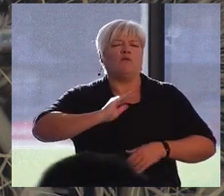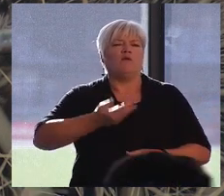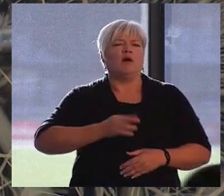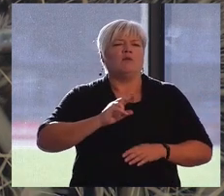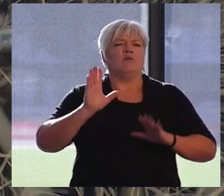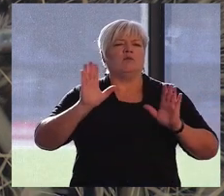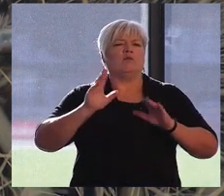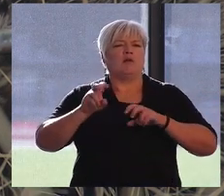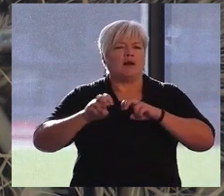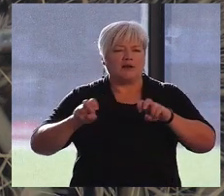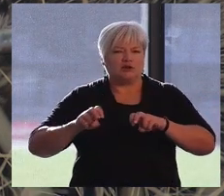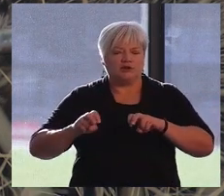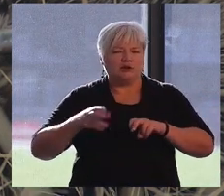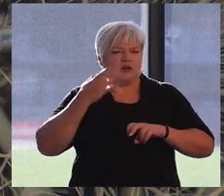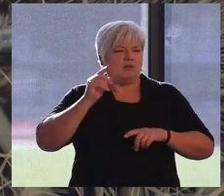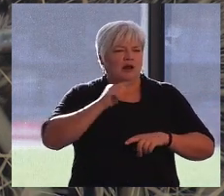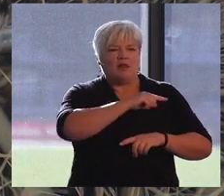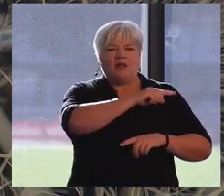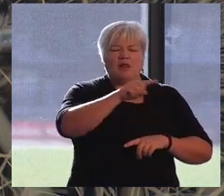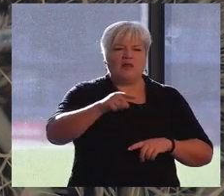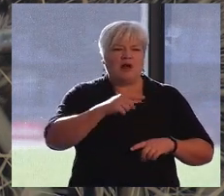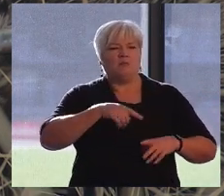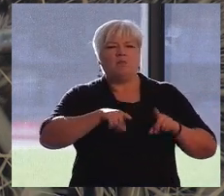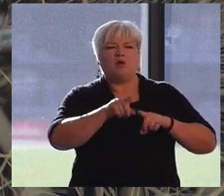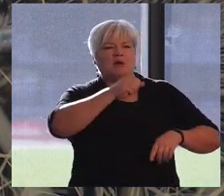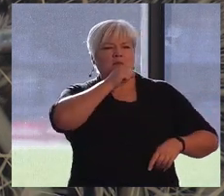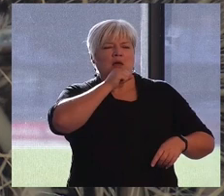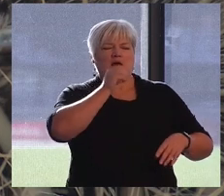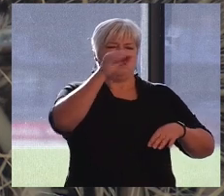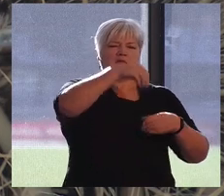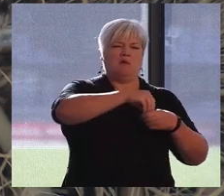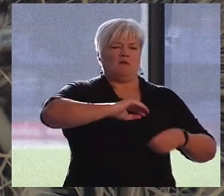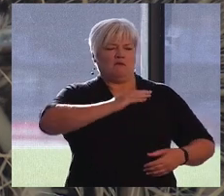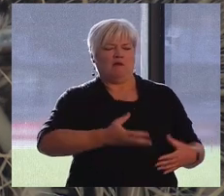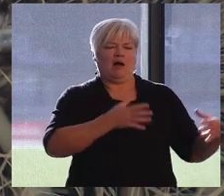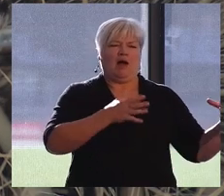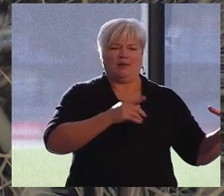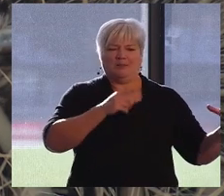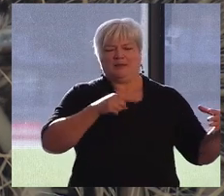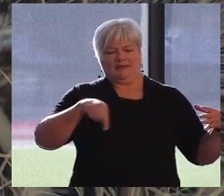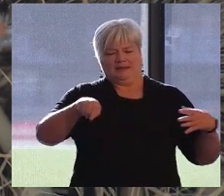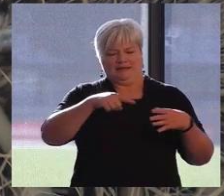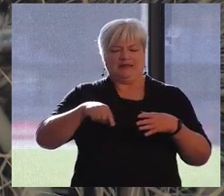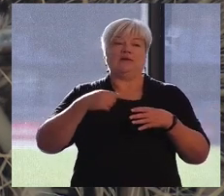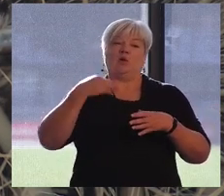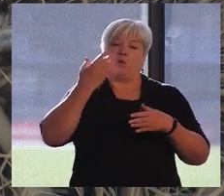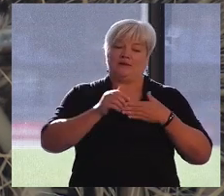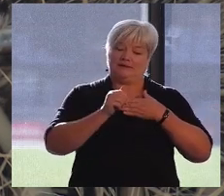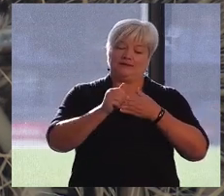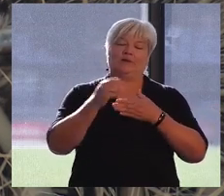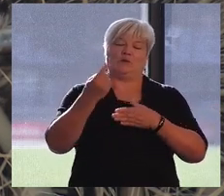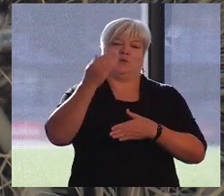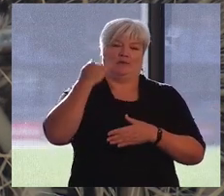and agri-politics in particular being such a male-dominated space. Farmers for Climate Action has always been led by women. Our first CEO,